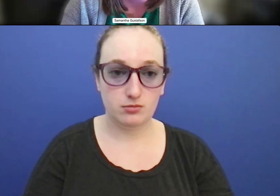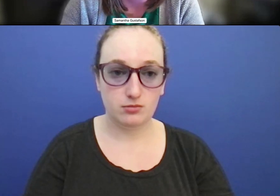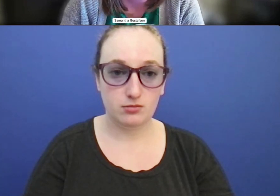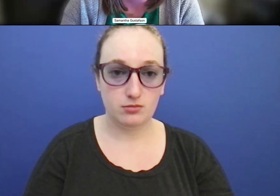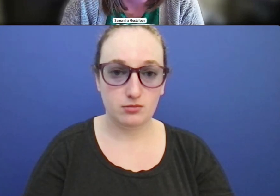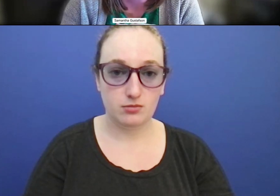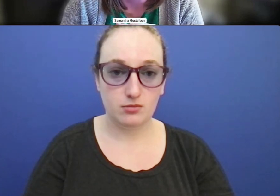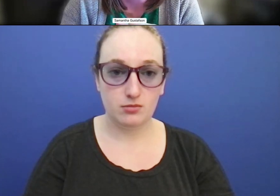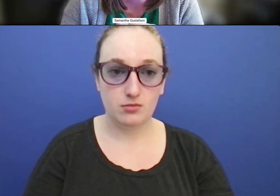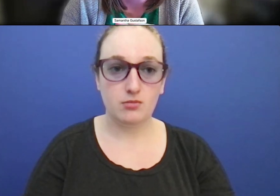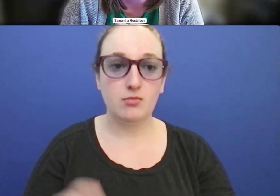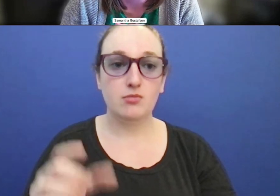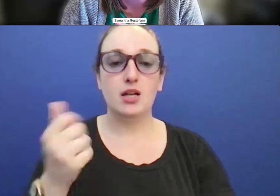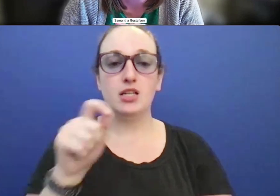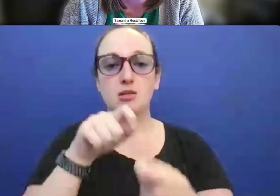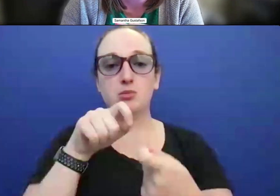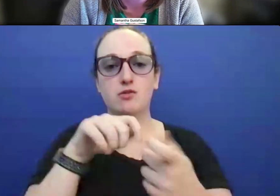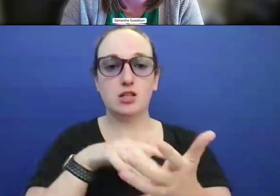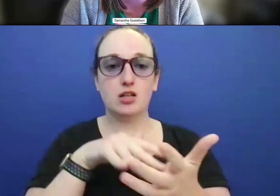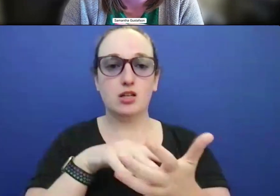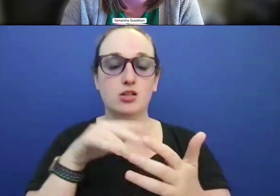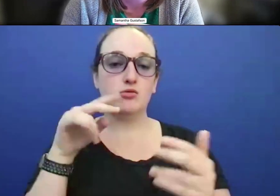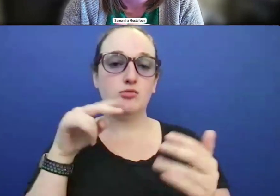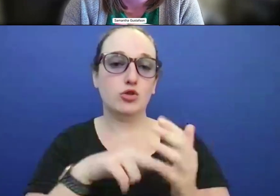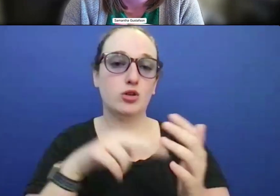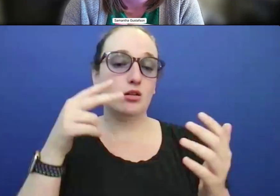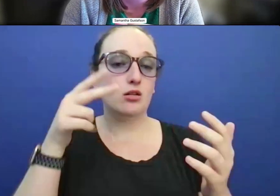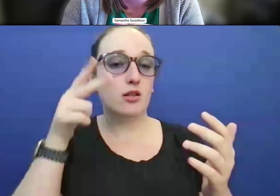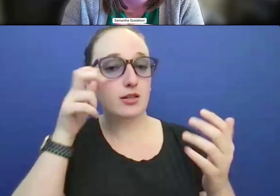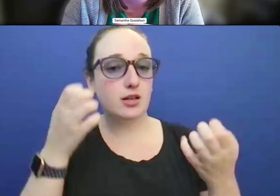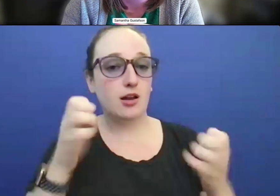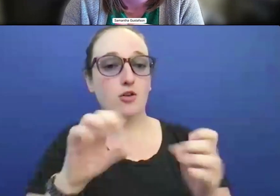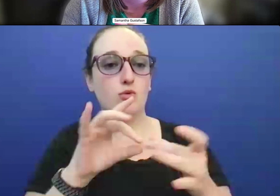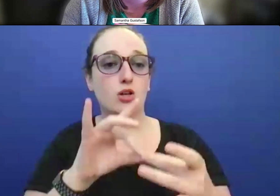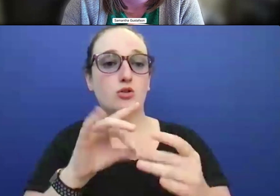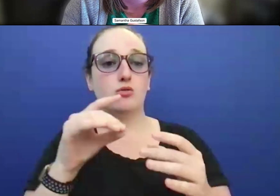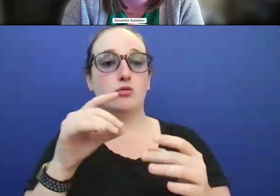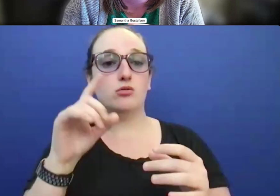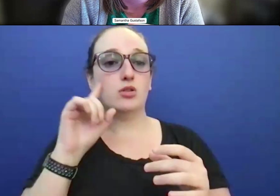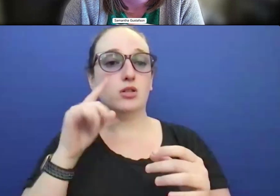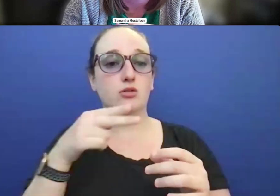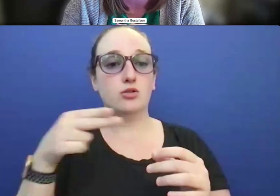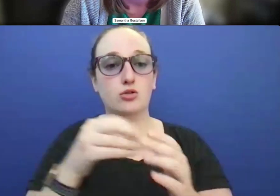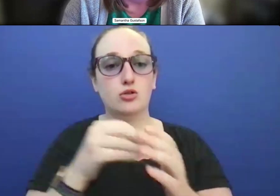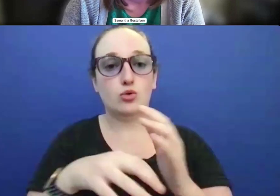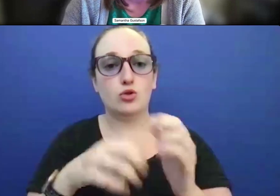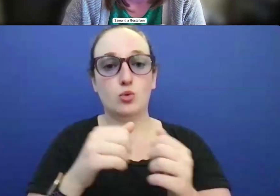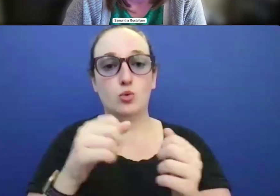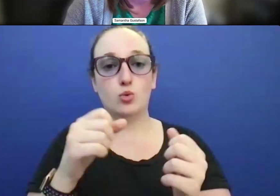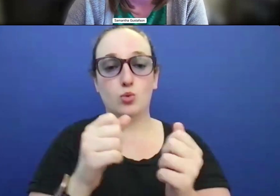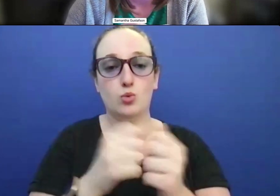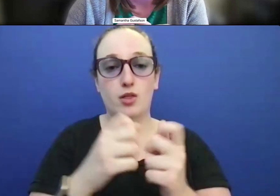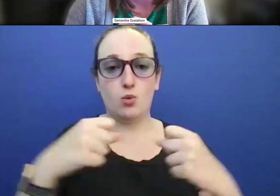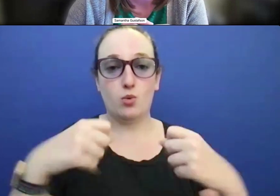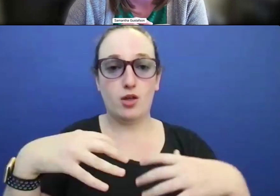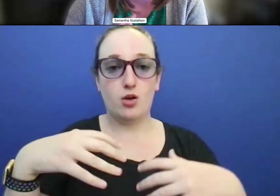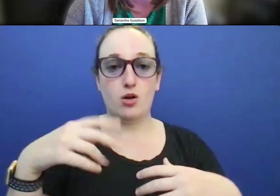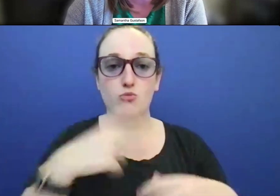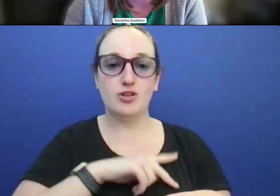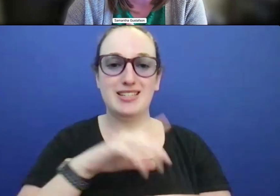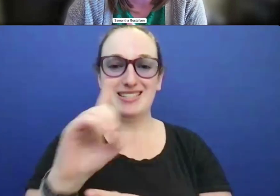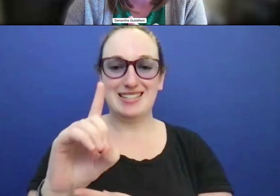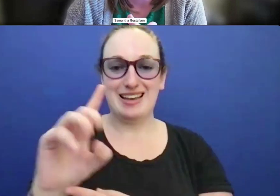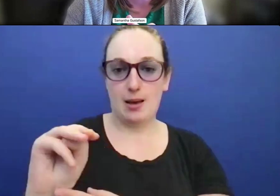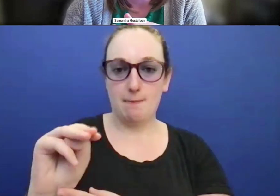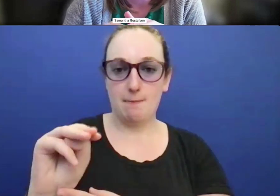Have there been any specific studies looking at listening effort in students with and without personal um, so